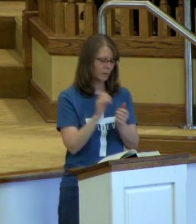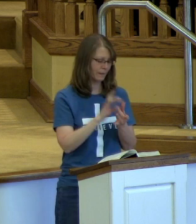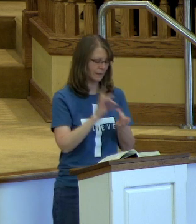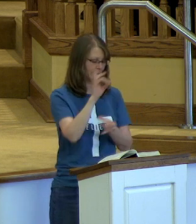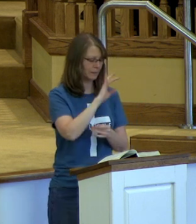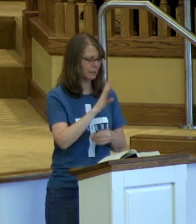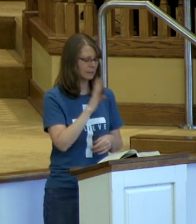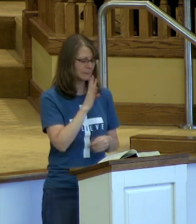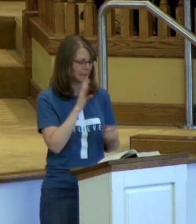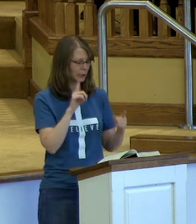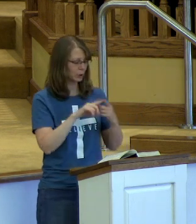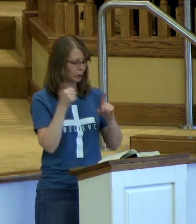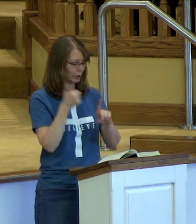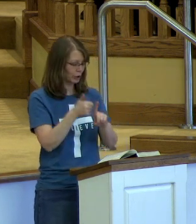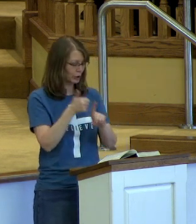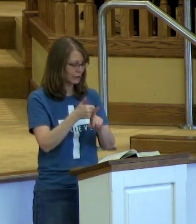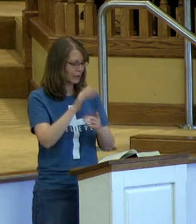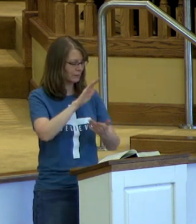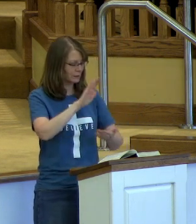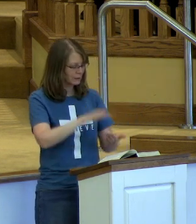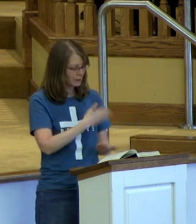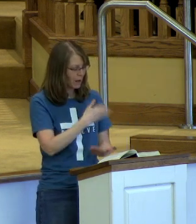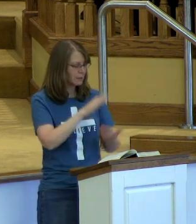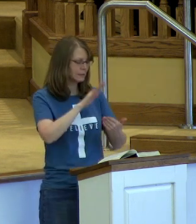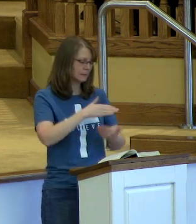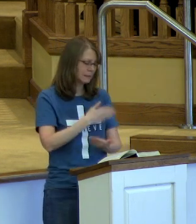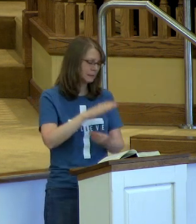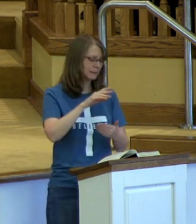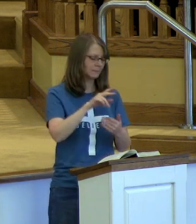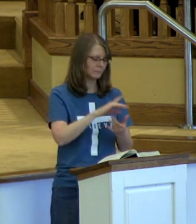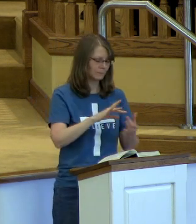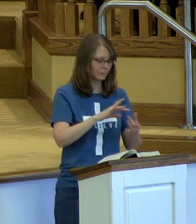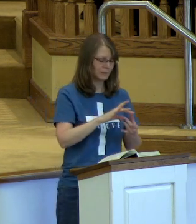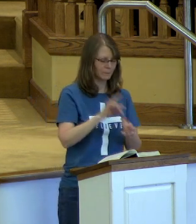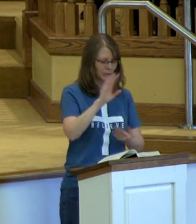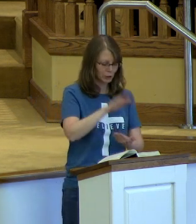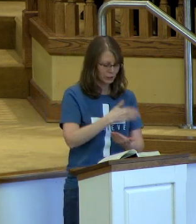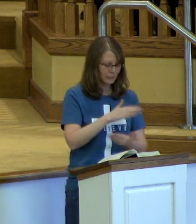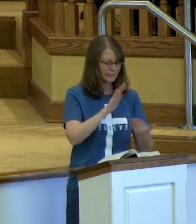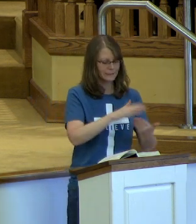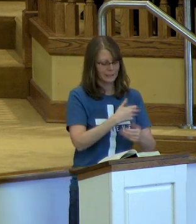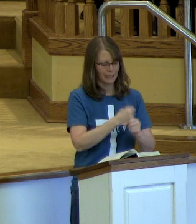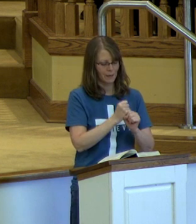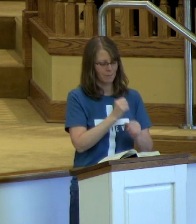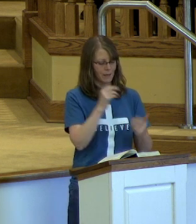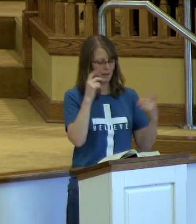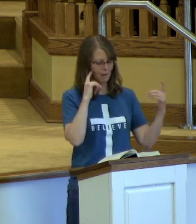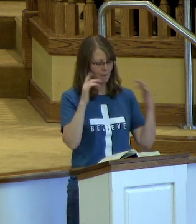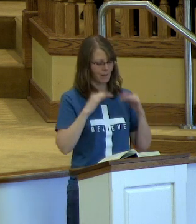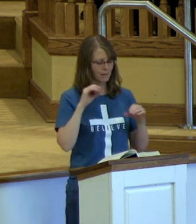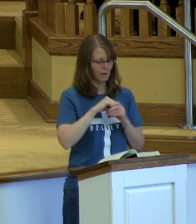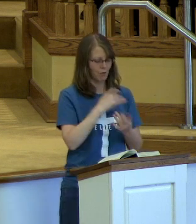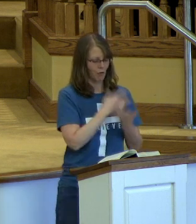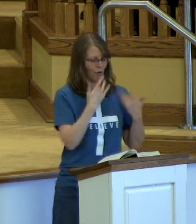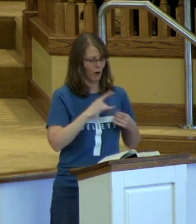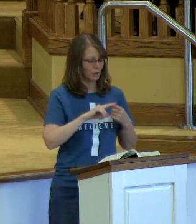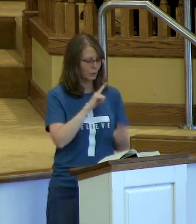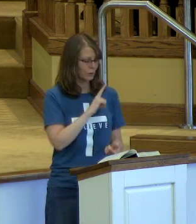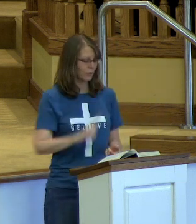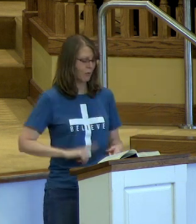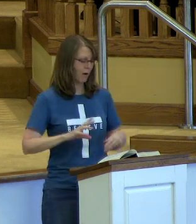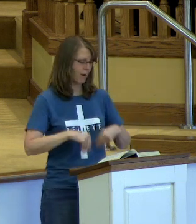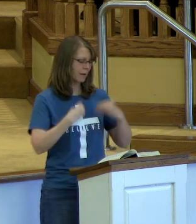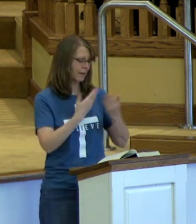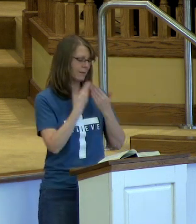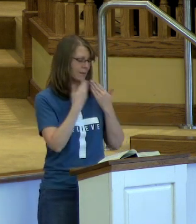Speaking to yourselves in psalms and hymns and spiritual songs, and singing and making melody in your heart to the Lord, giving thanks always